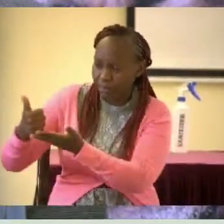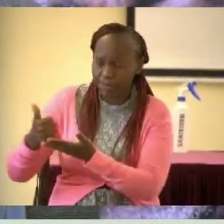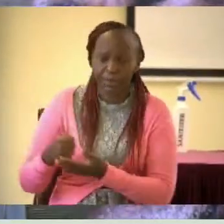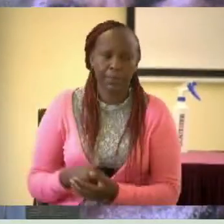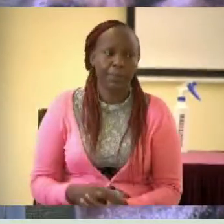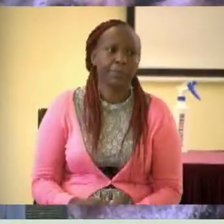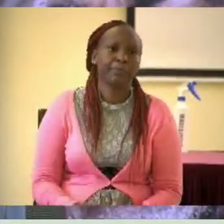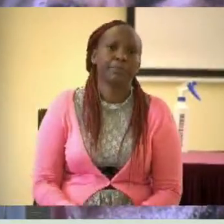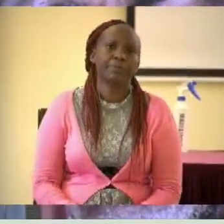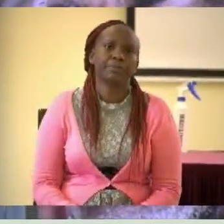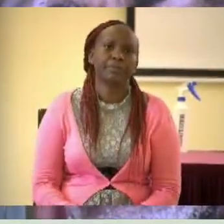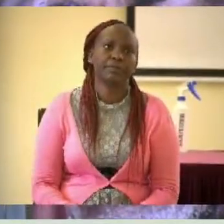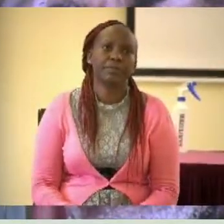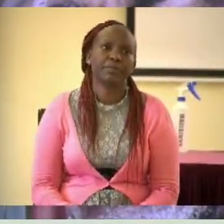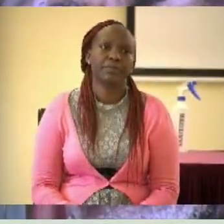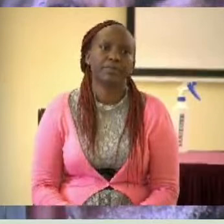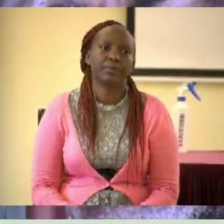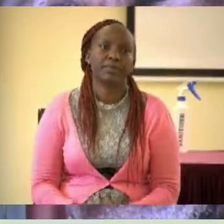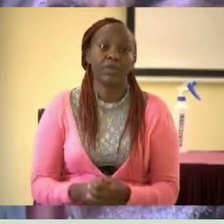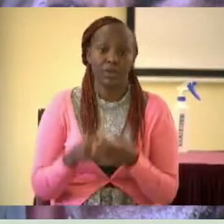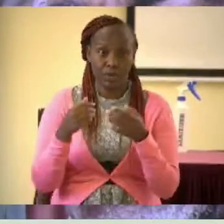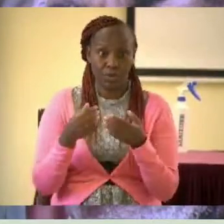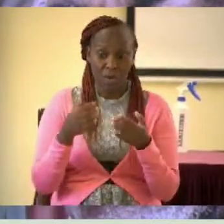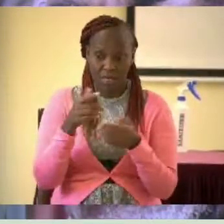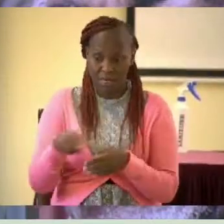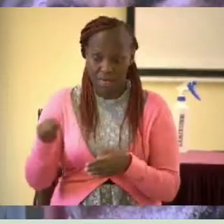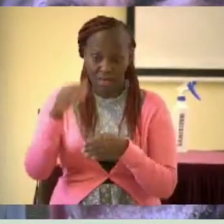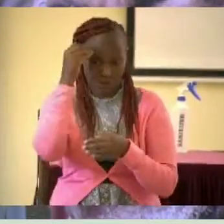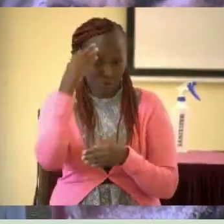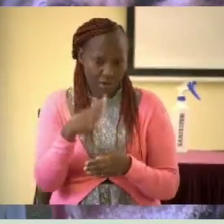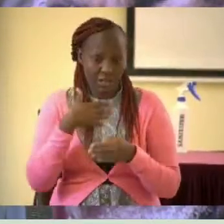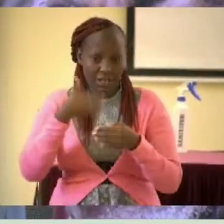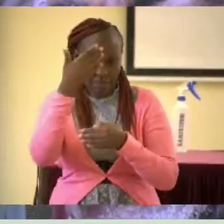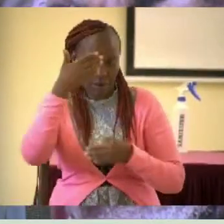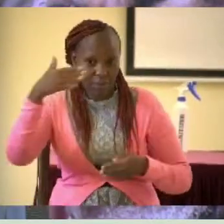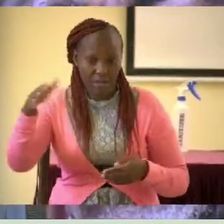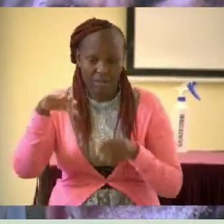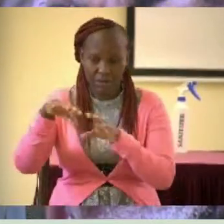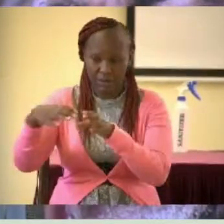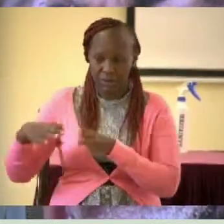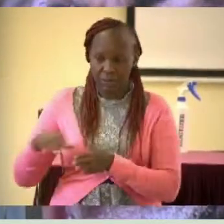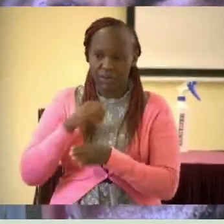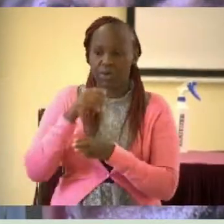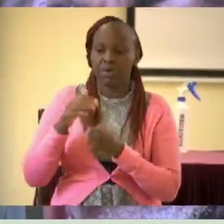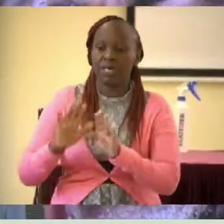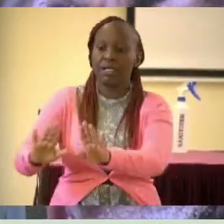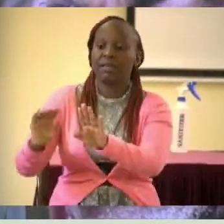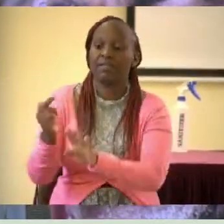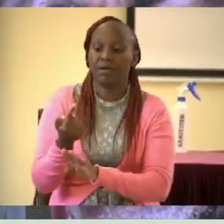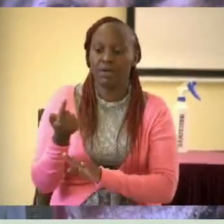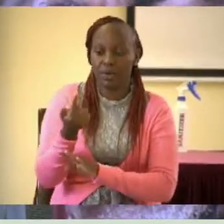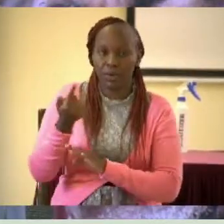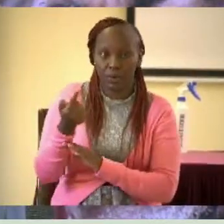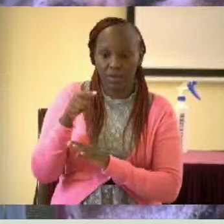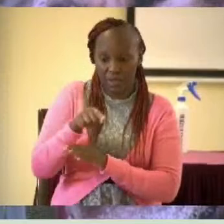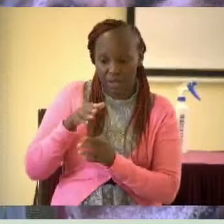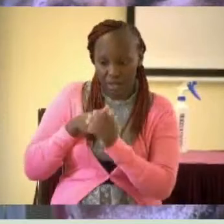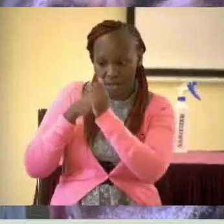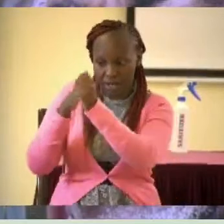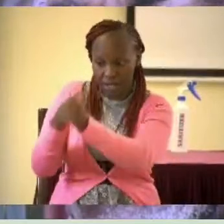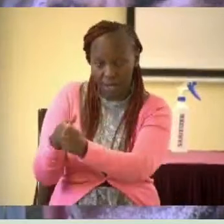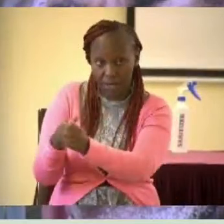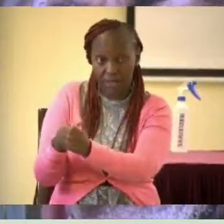as they create awareness in the community, it's not that we leave them alone. They are guided by